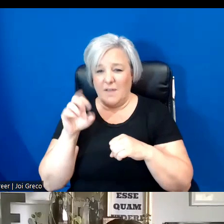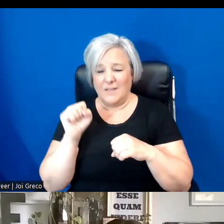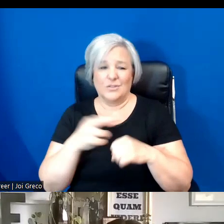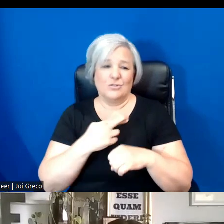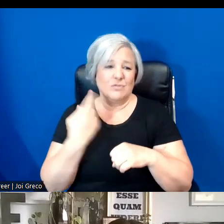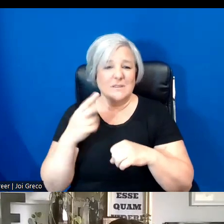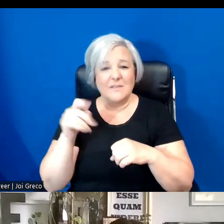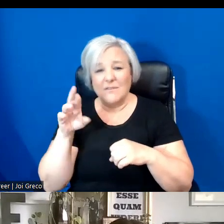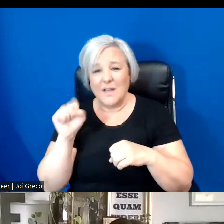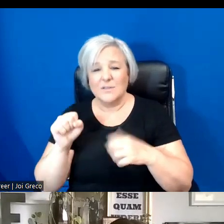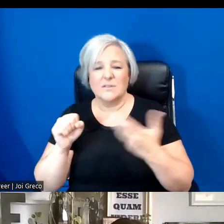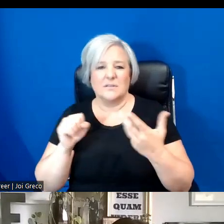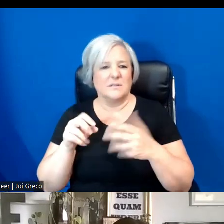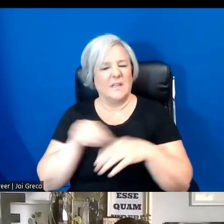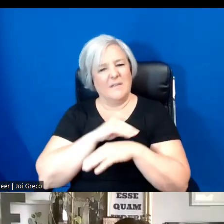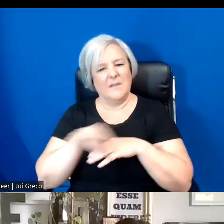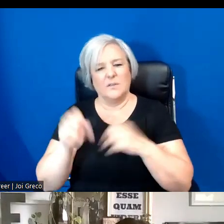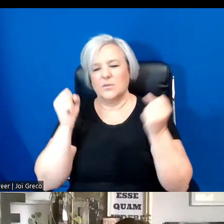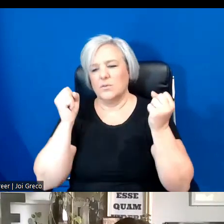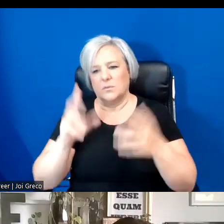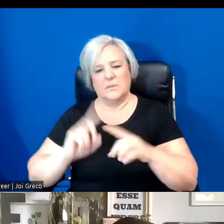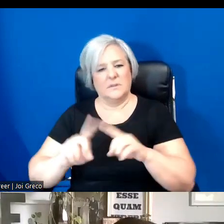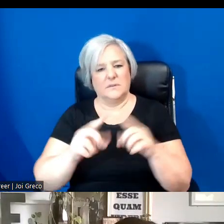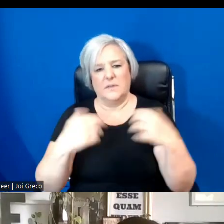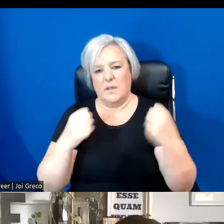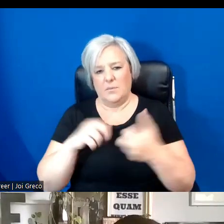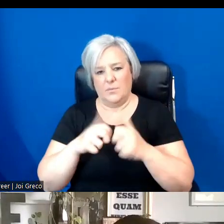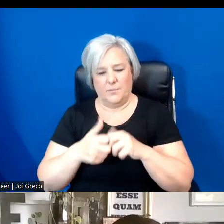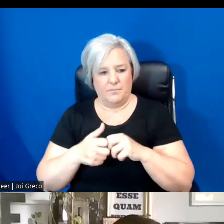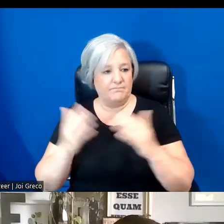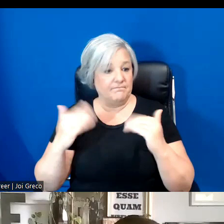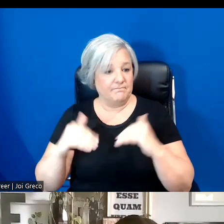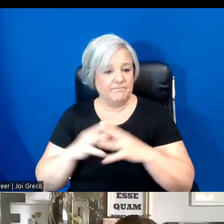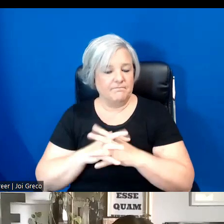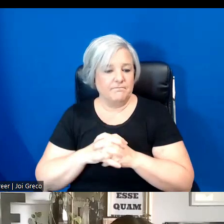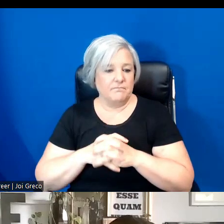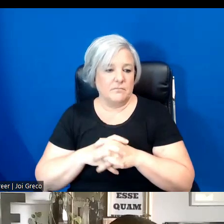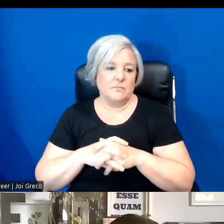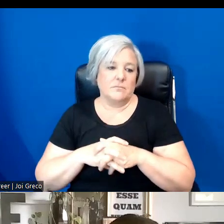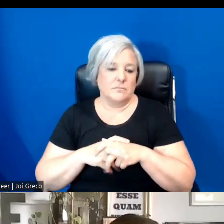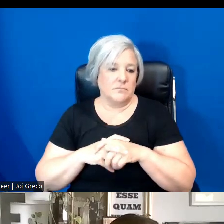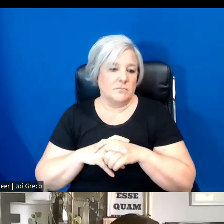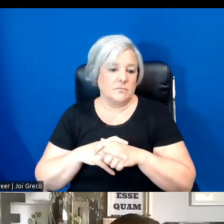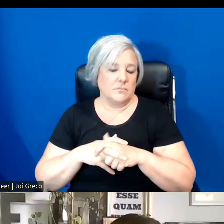out there impacting so many different health outcomes. Next slide.